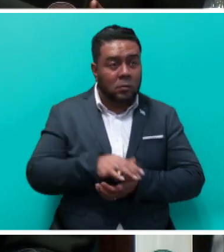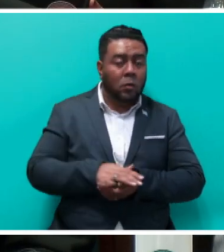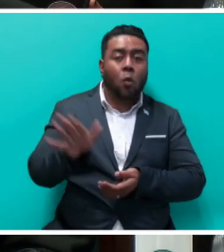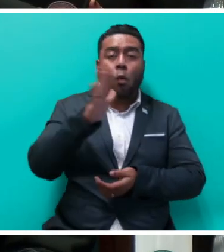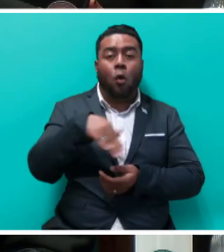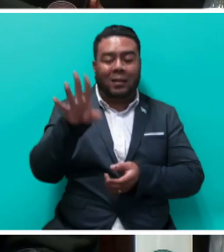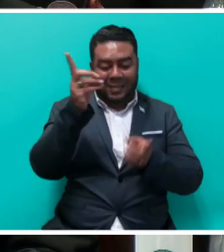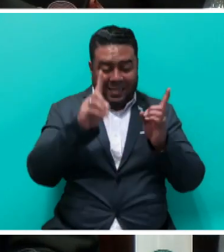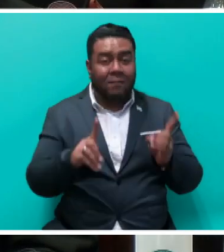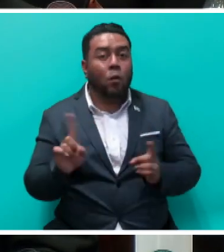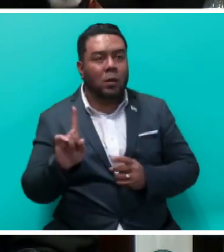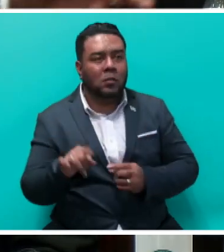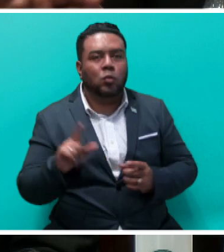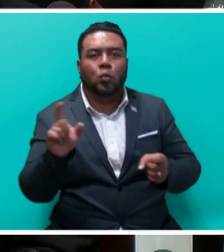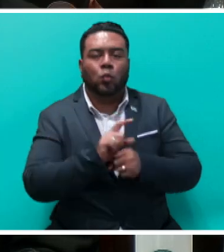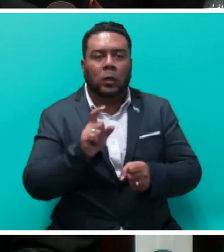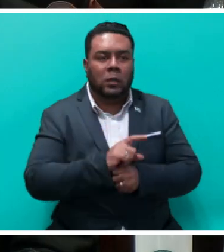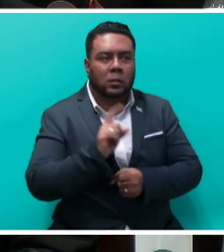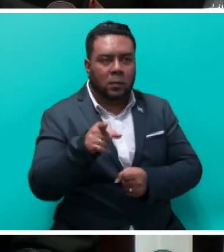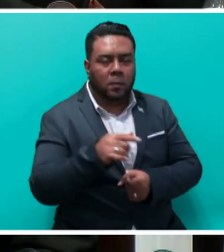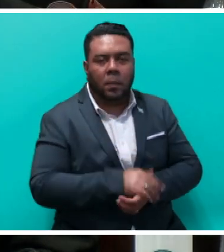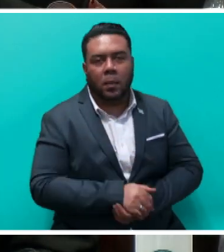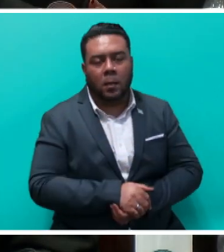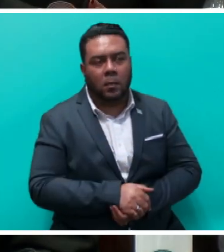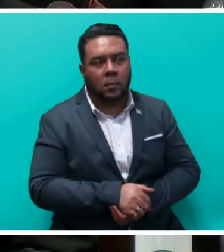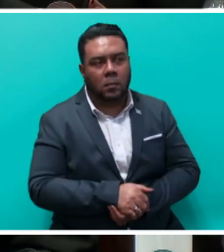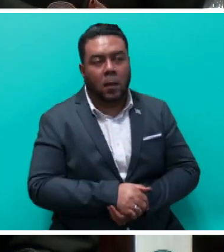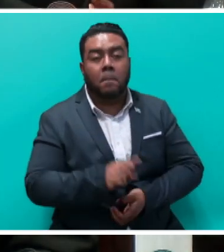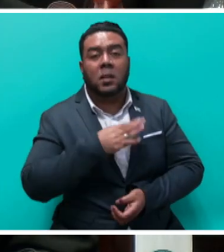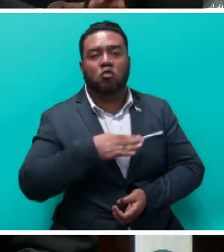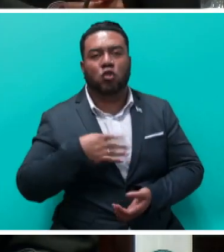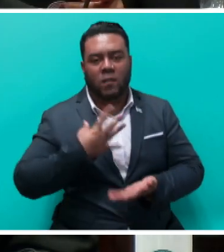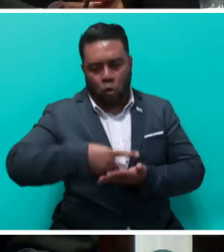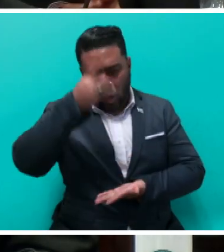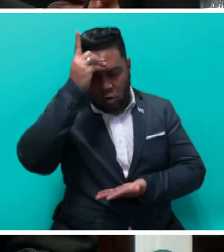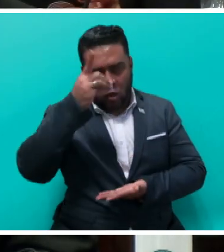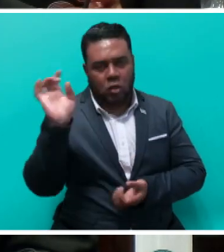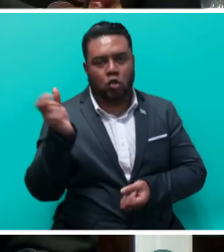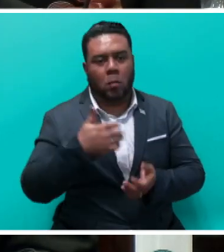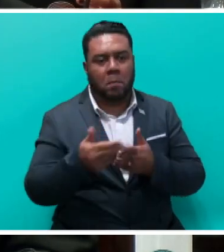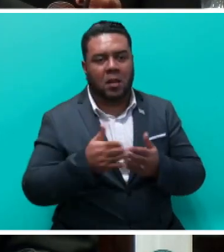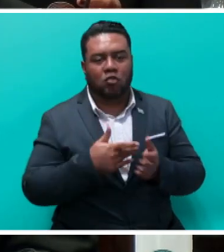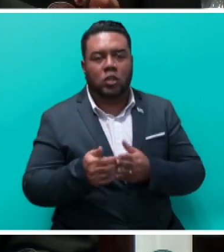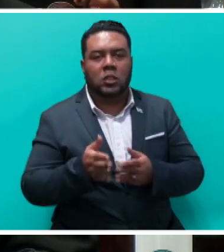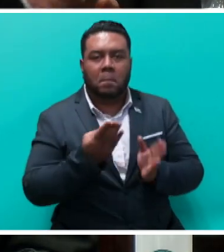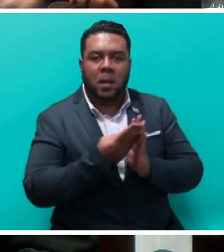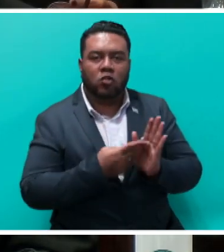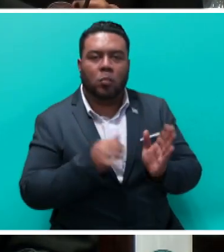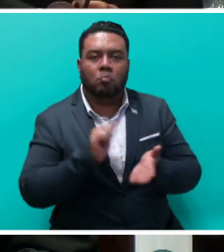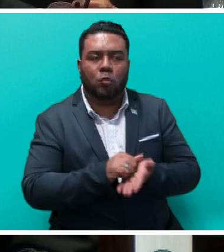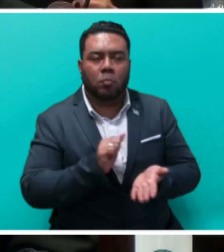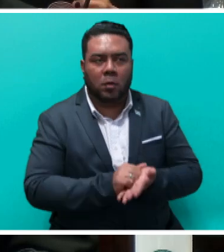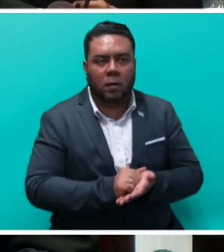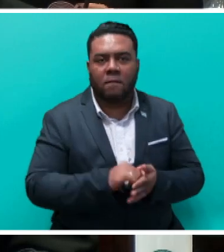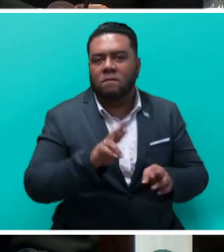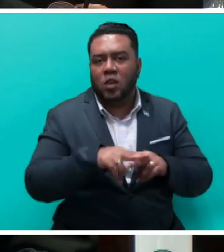designed to create this impression of somehow Ministry of Education is not managing its budget properly, or somehow Fiji